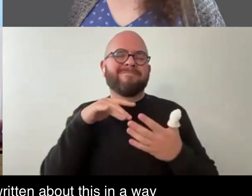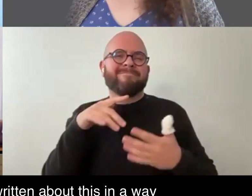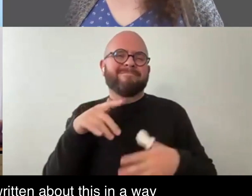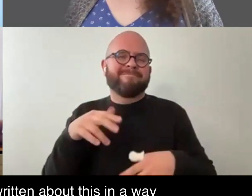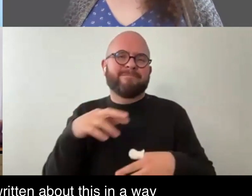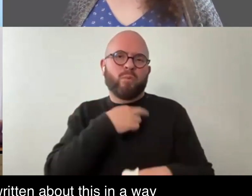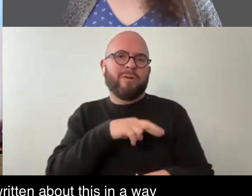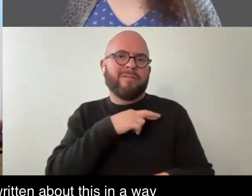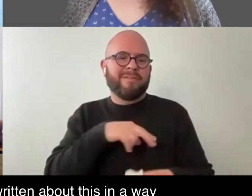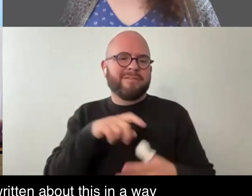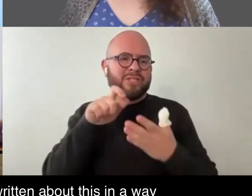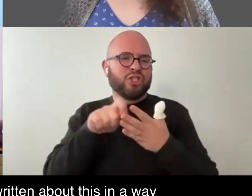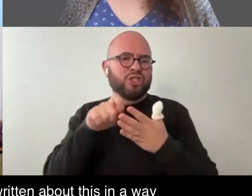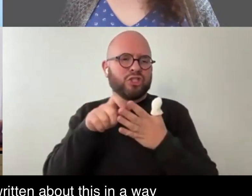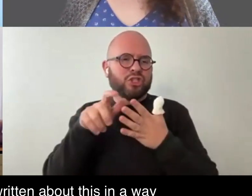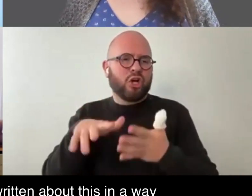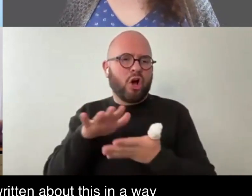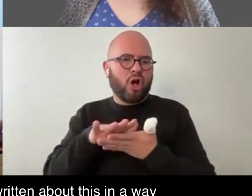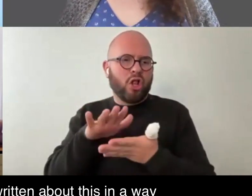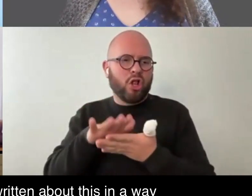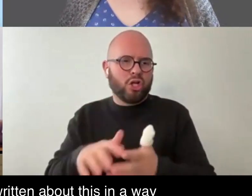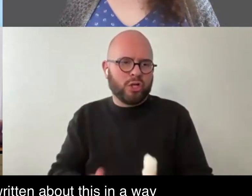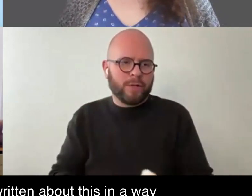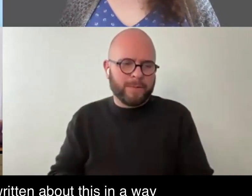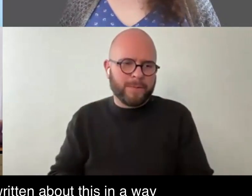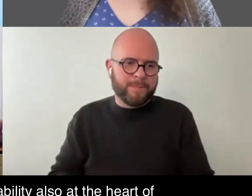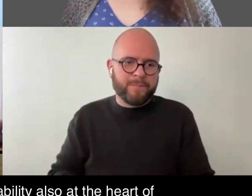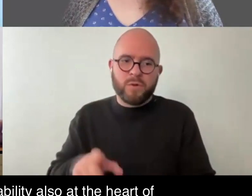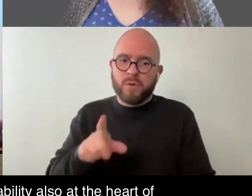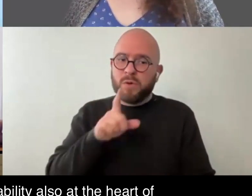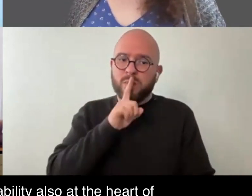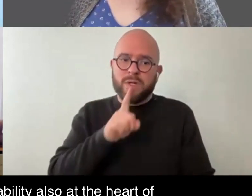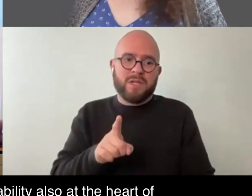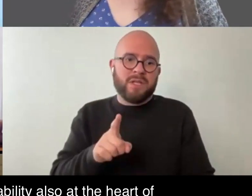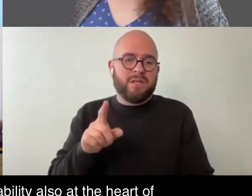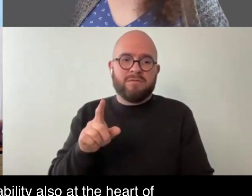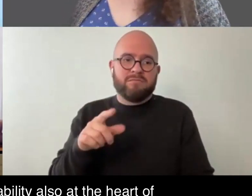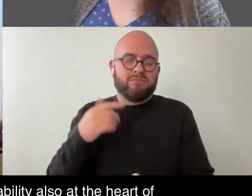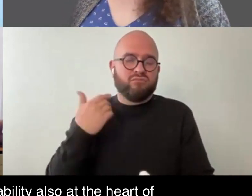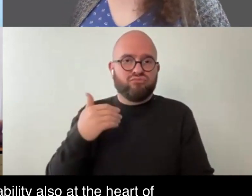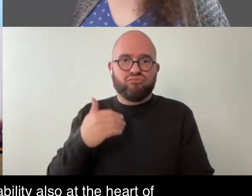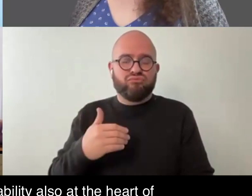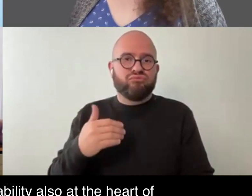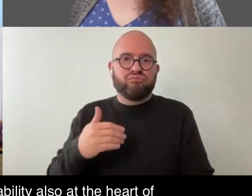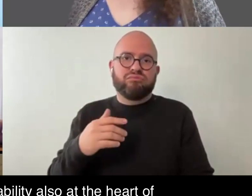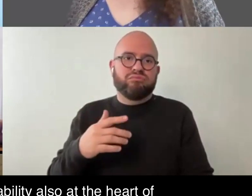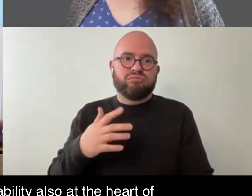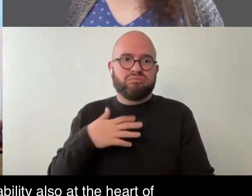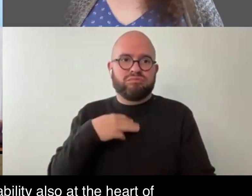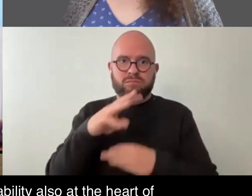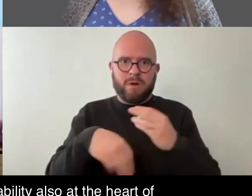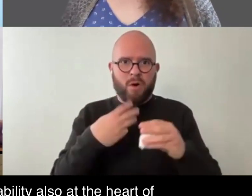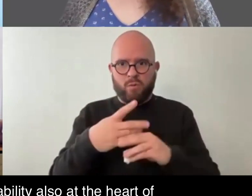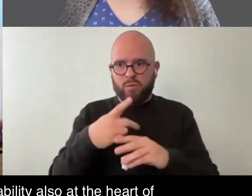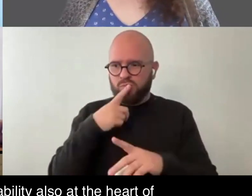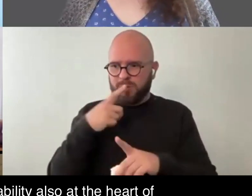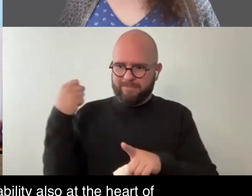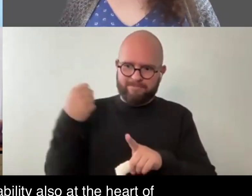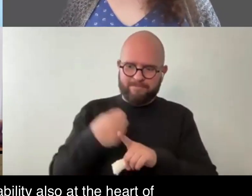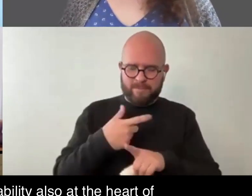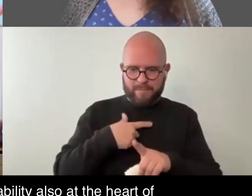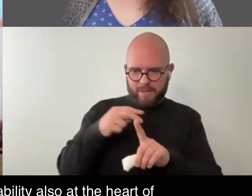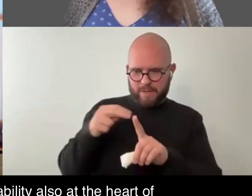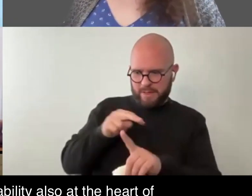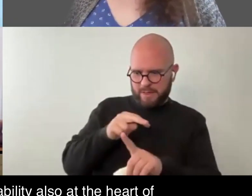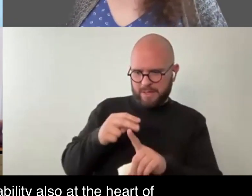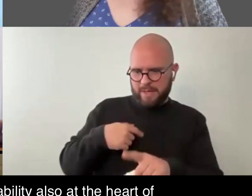just rocked my world, to think about that moment of physical disability also at the heart of Moses's